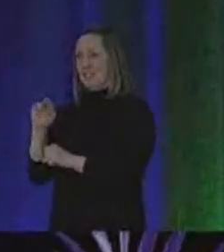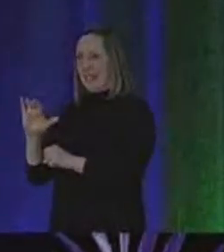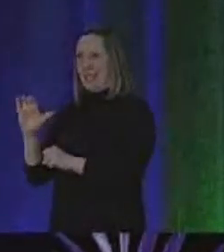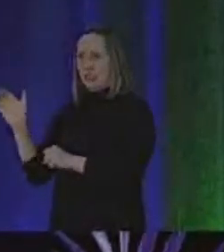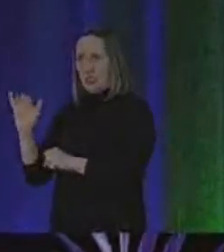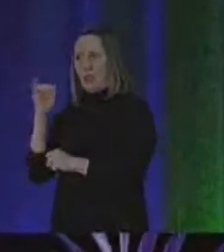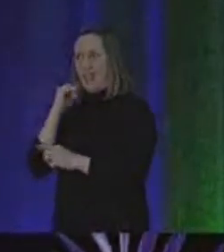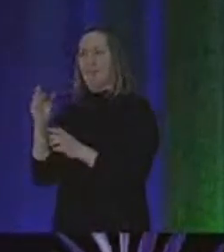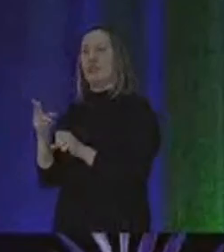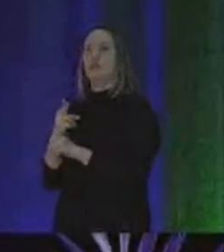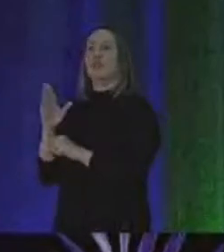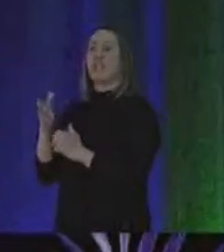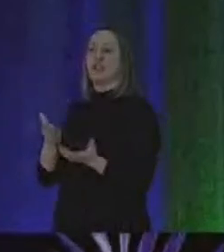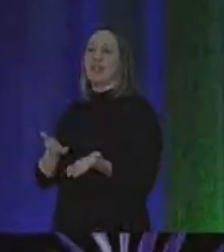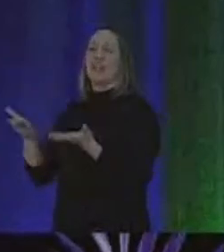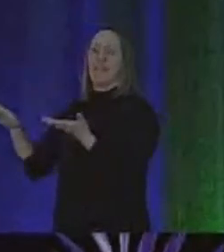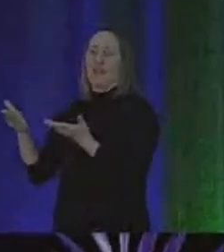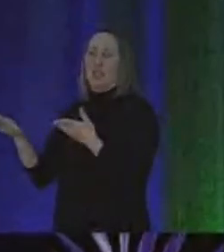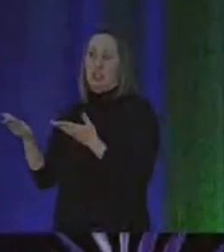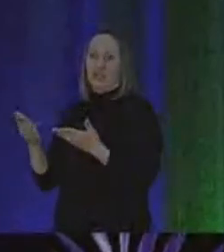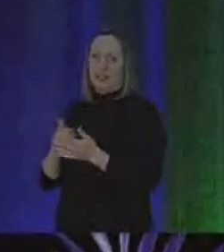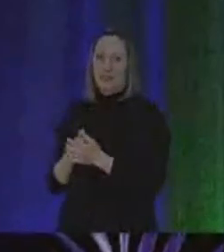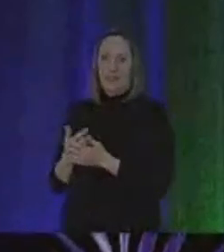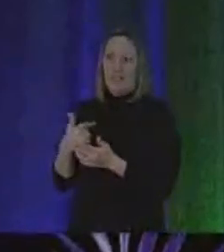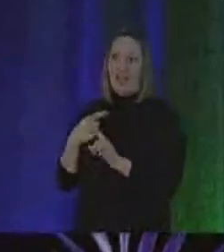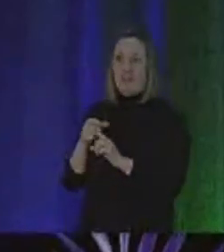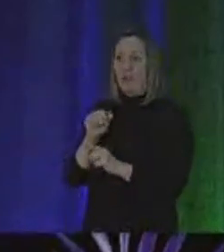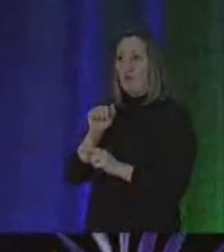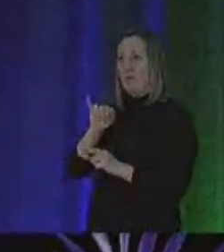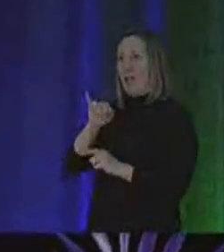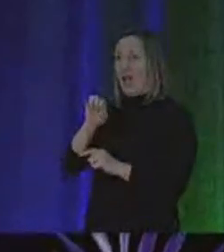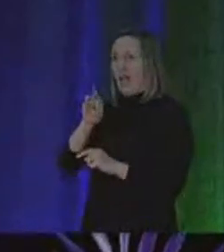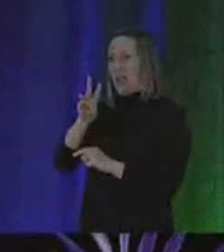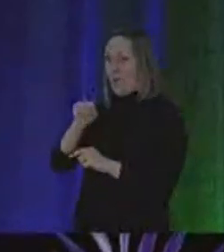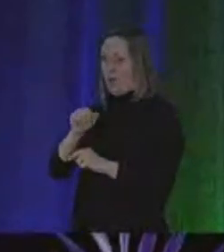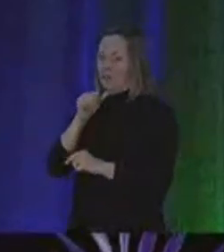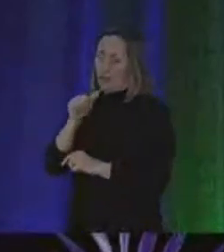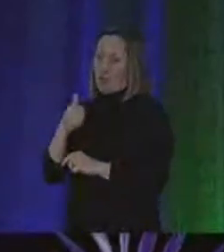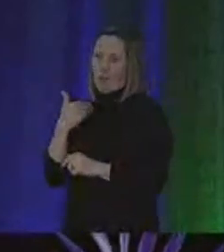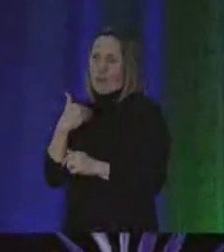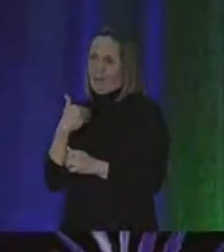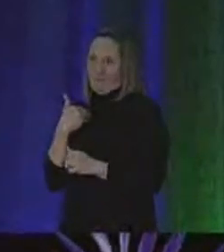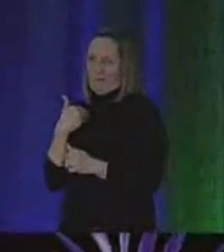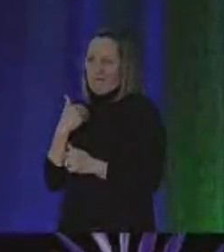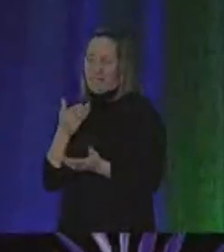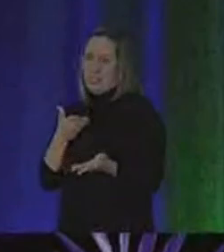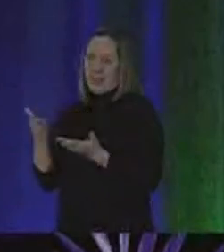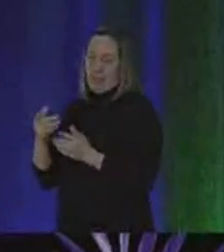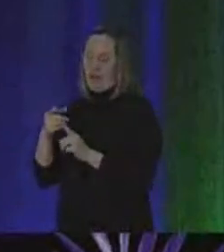their delivery service. I'm from Iowa, so we don't have delivery of Taco Bell. We're not that cool.